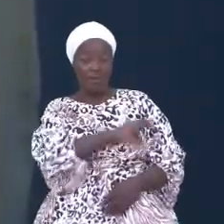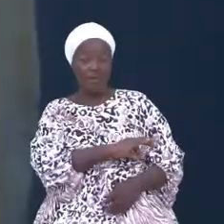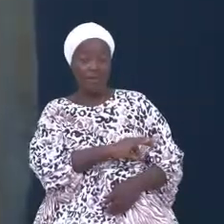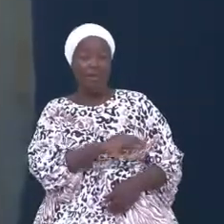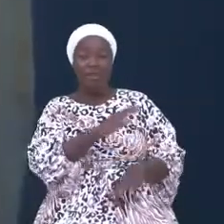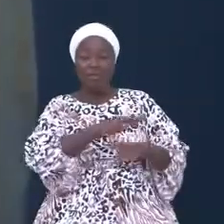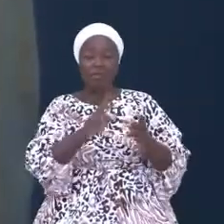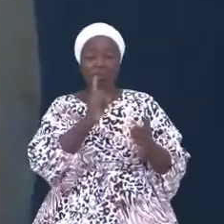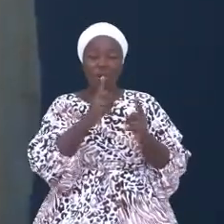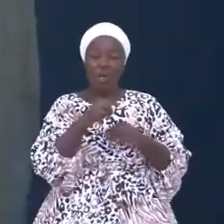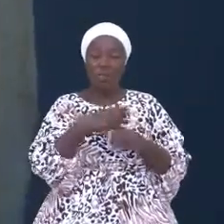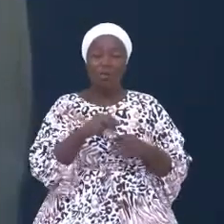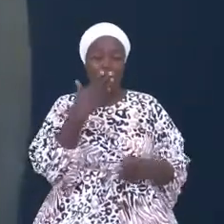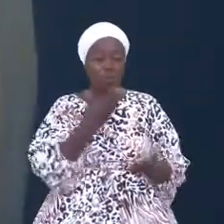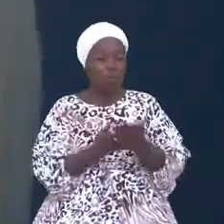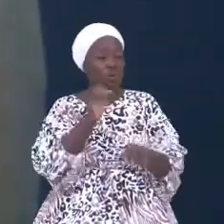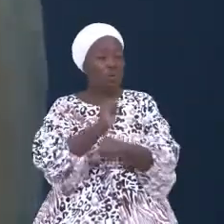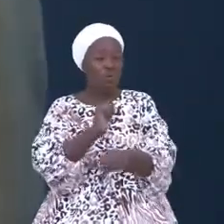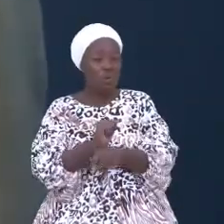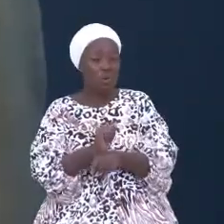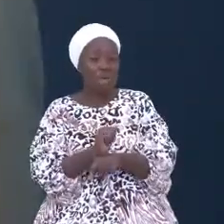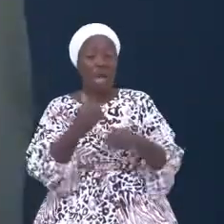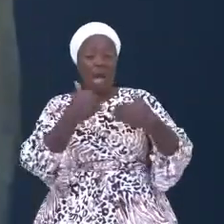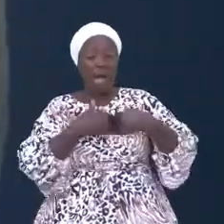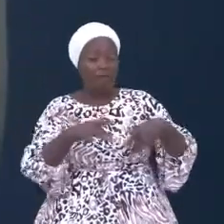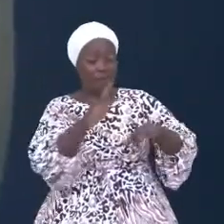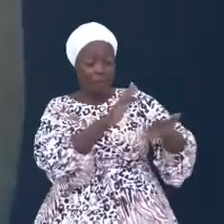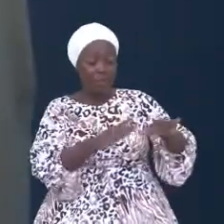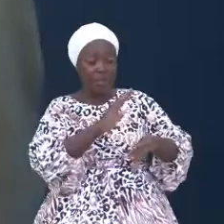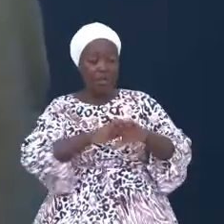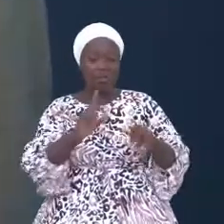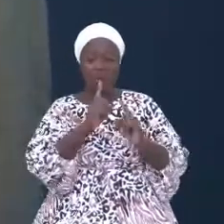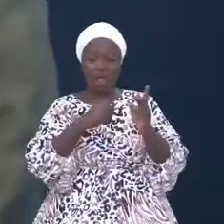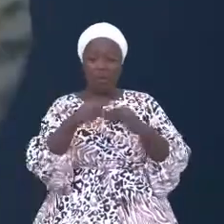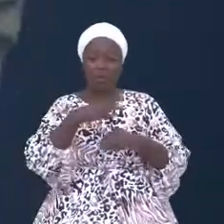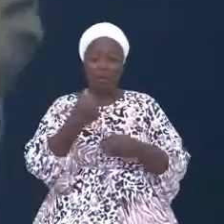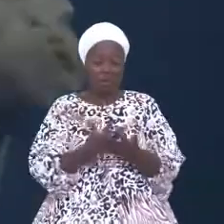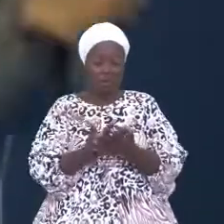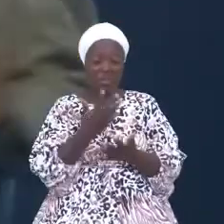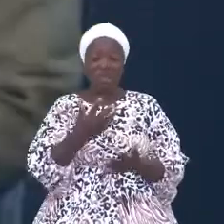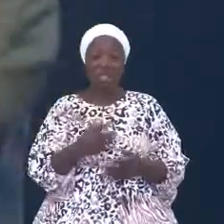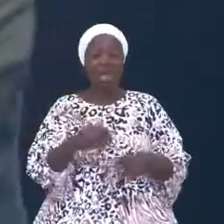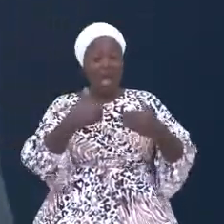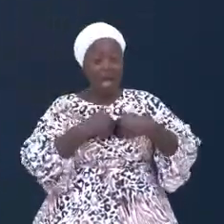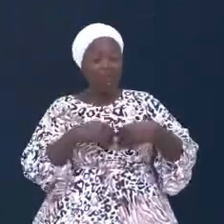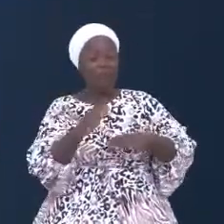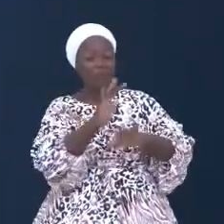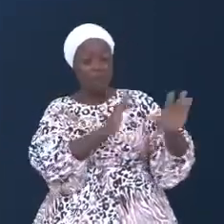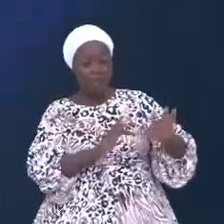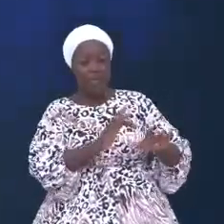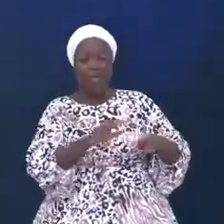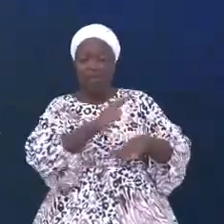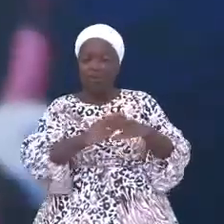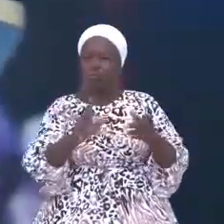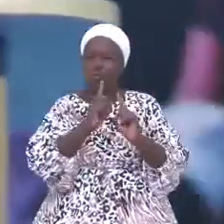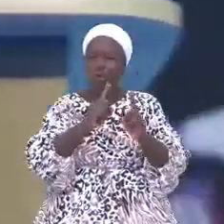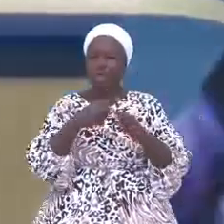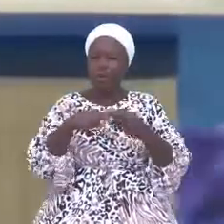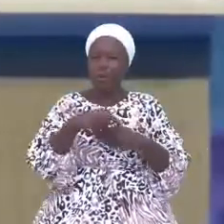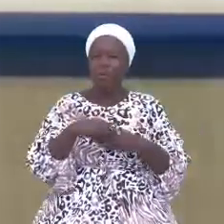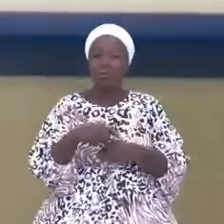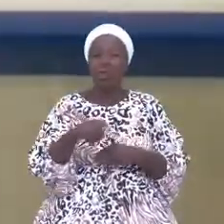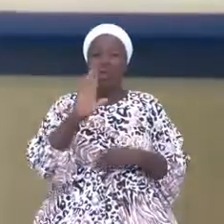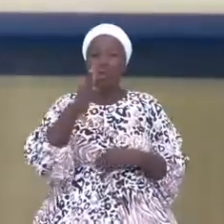Don't talk about your good works. Have mercy. Don't talk about your riches. Have mercy. Don't talk about